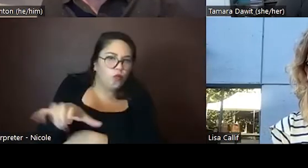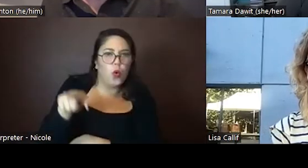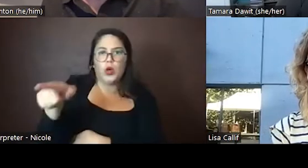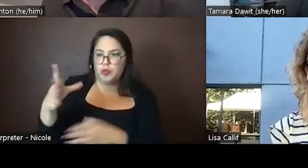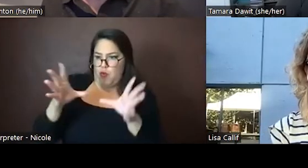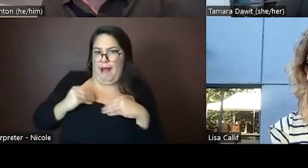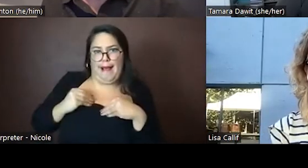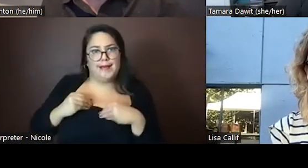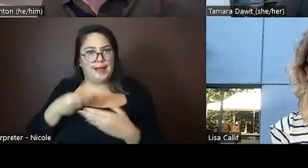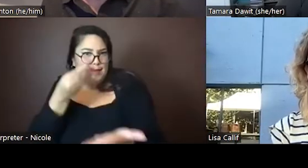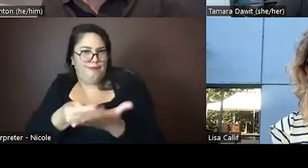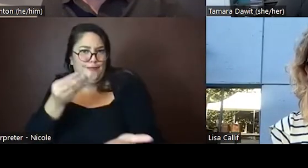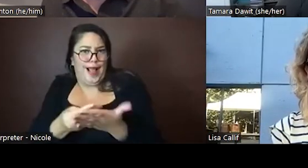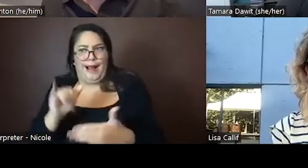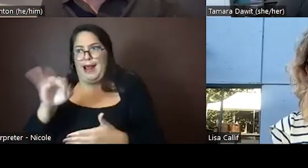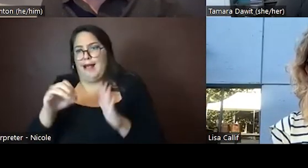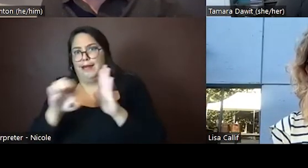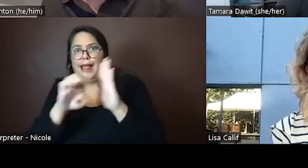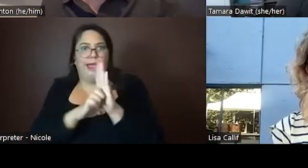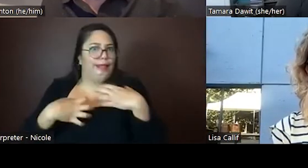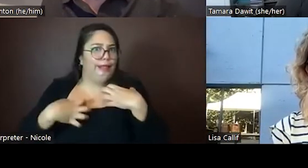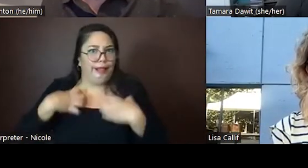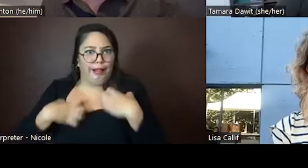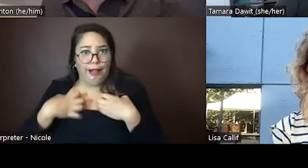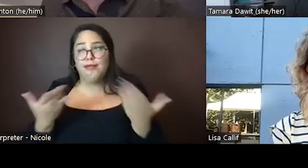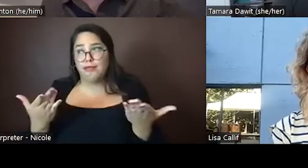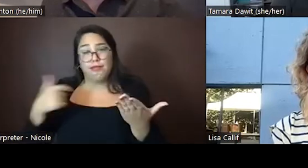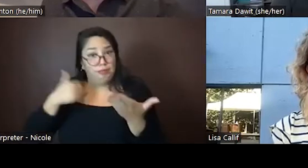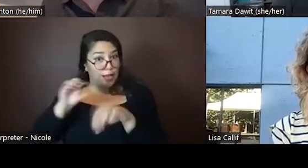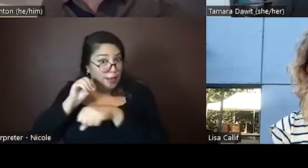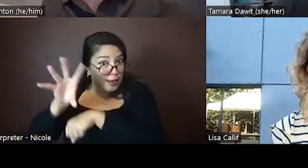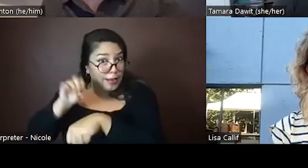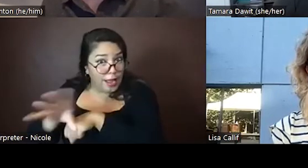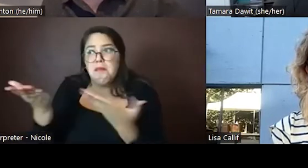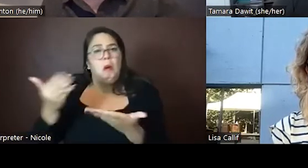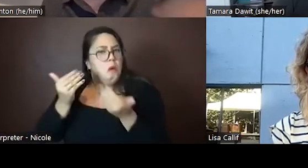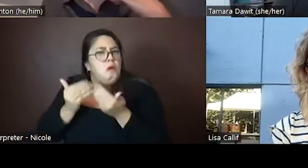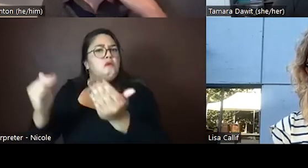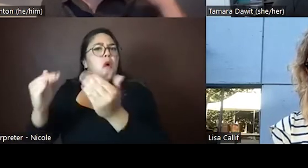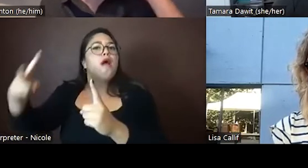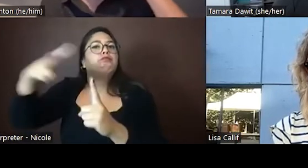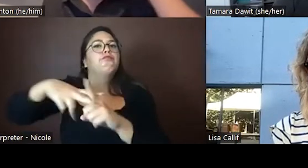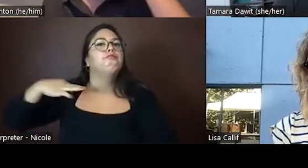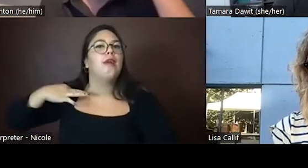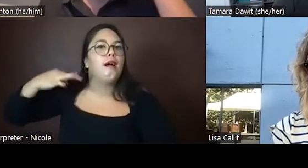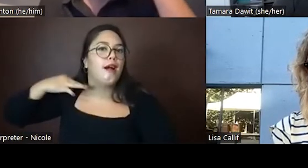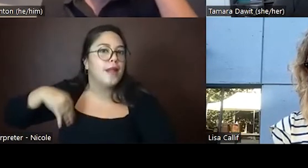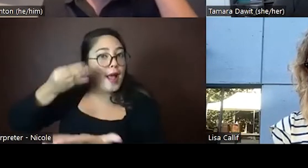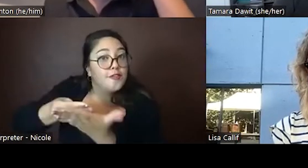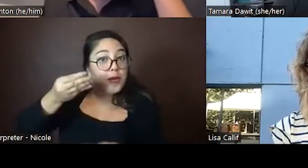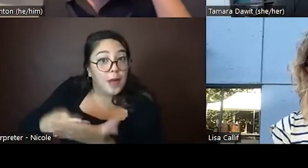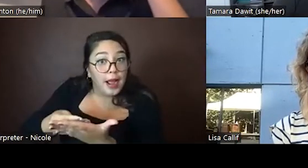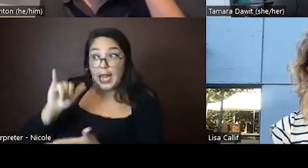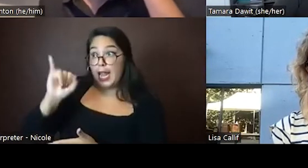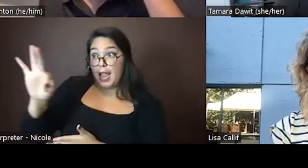So I advise filmmakers, apply for the money that you need, see which money you get, and then interrogate at that moment if this